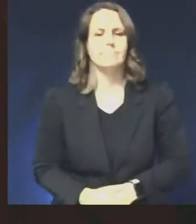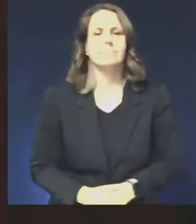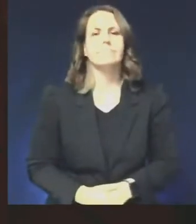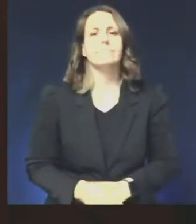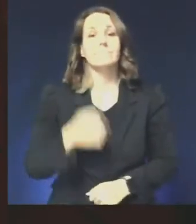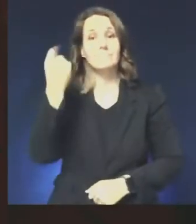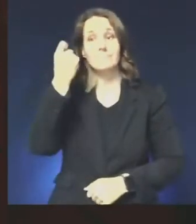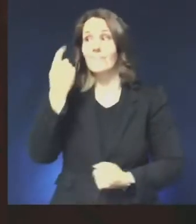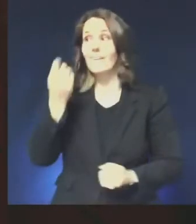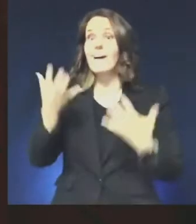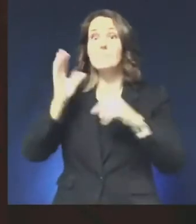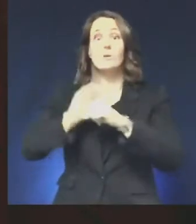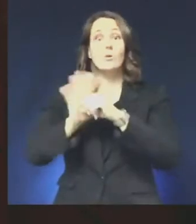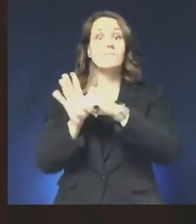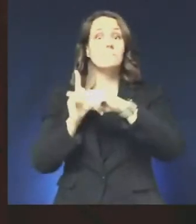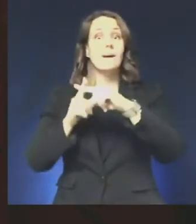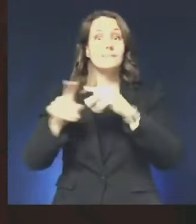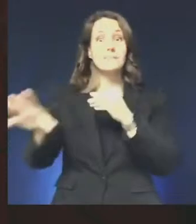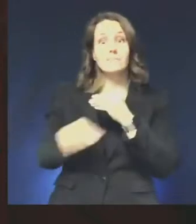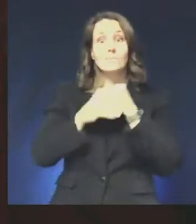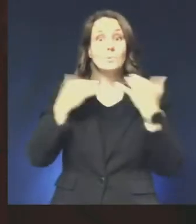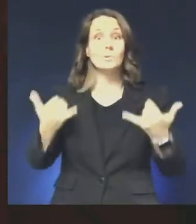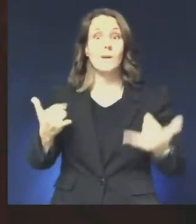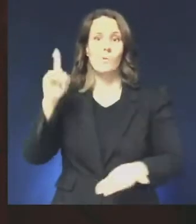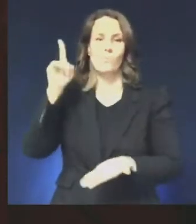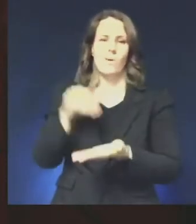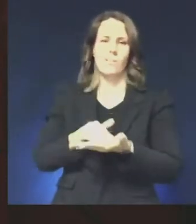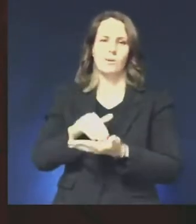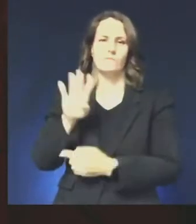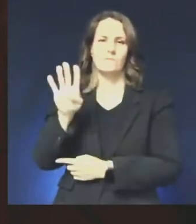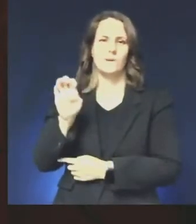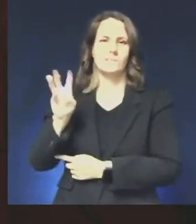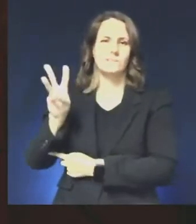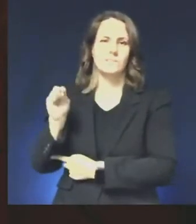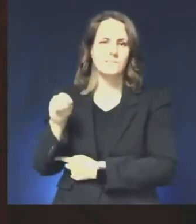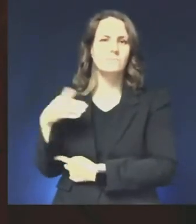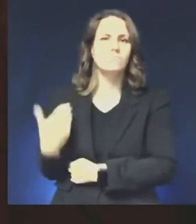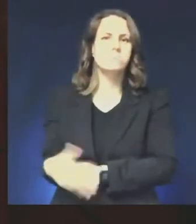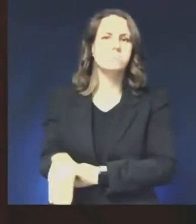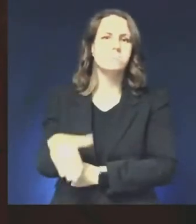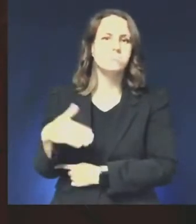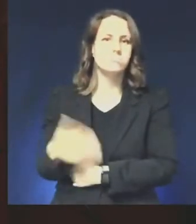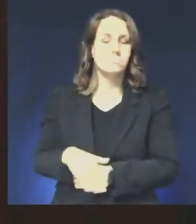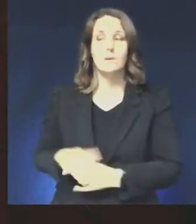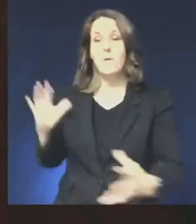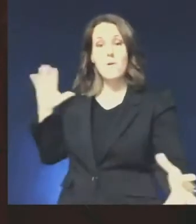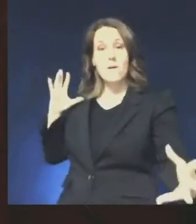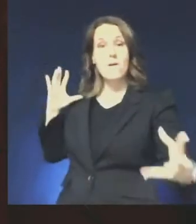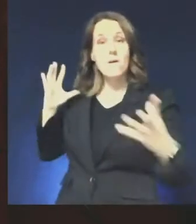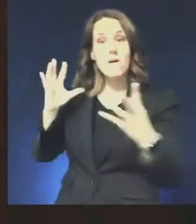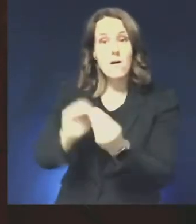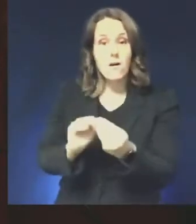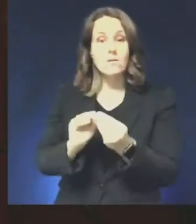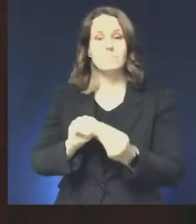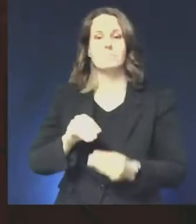1,460 new cases today, which brings our total confirmed cases of COVID-19 to